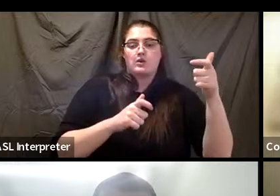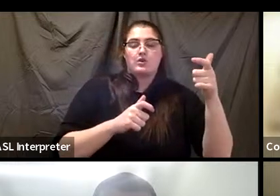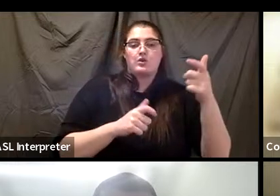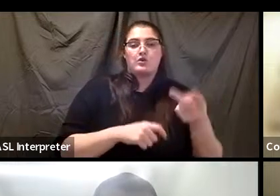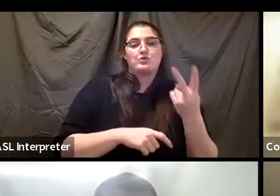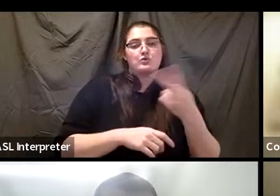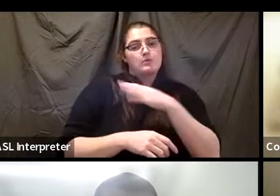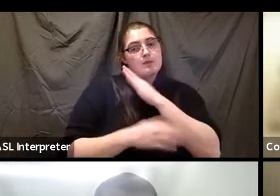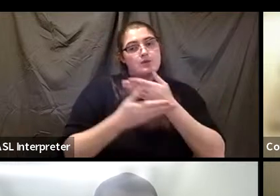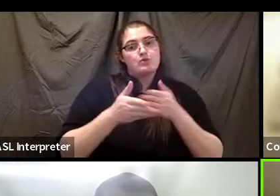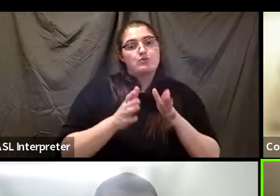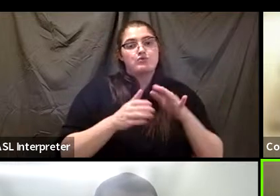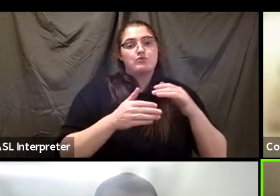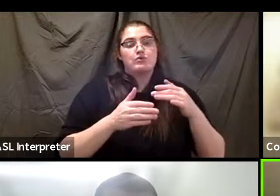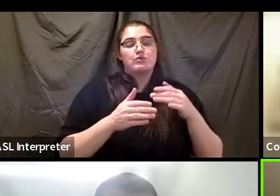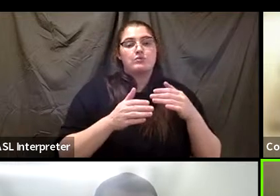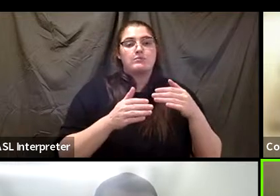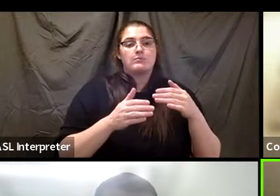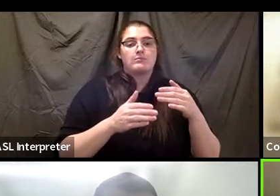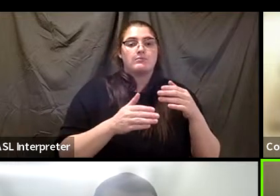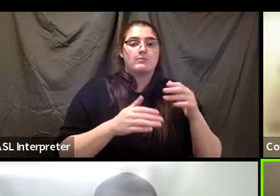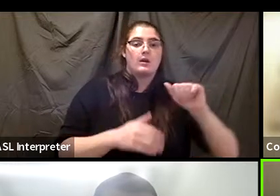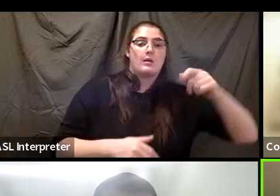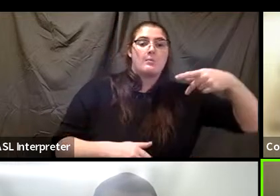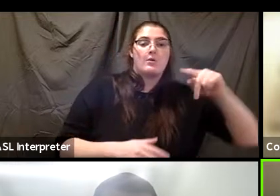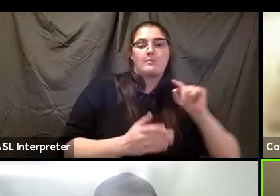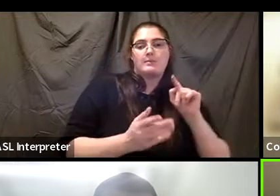requirement. Okay.